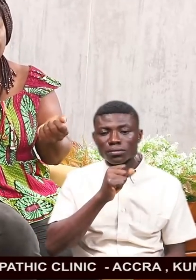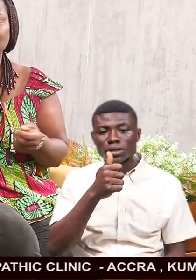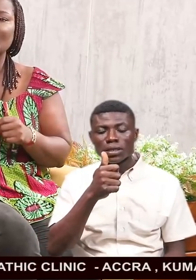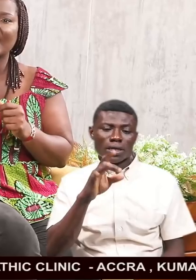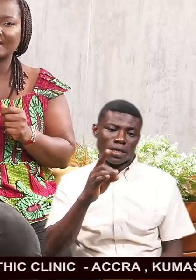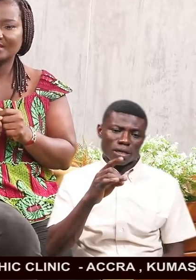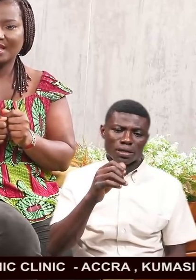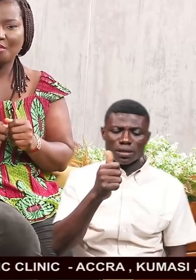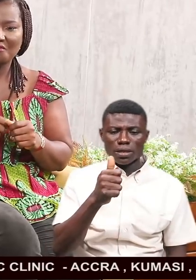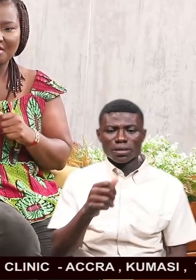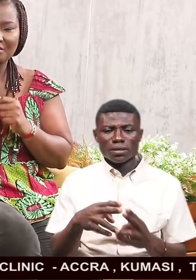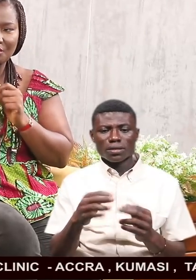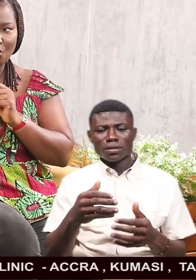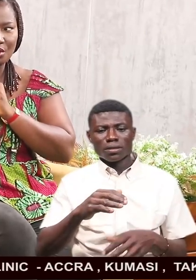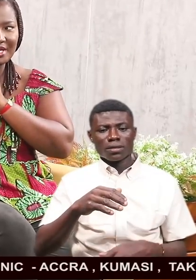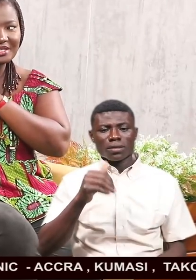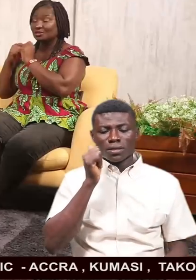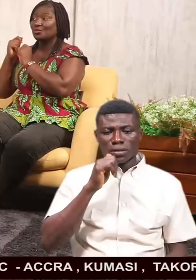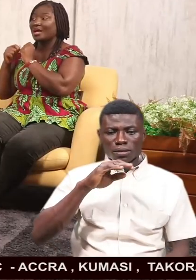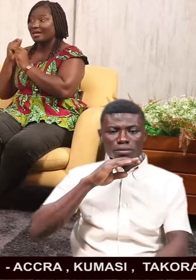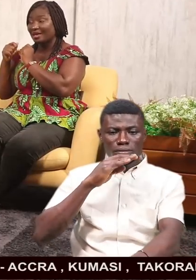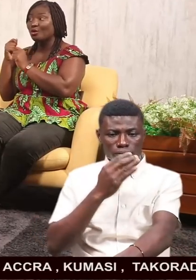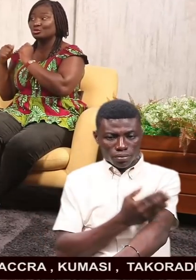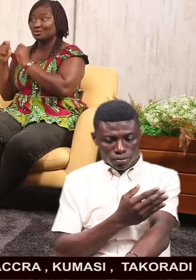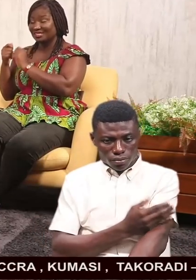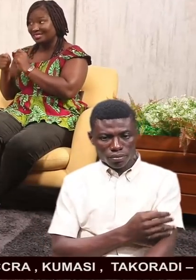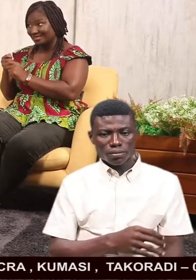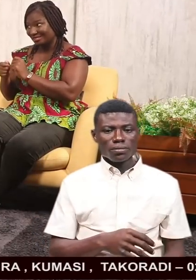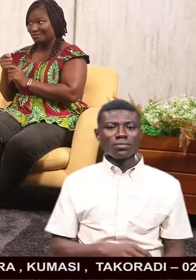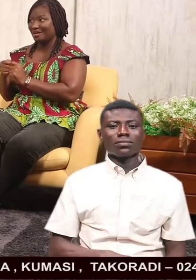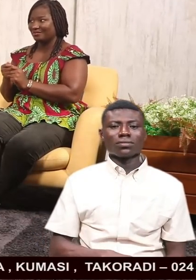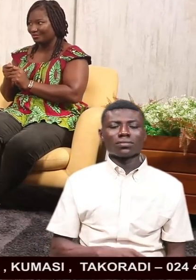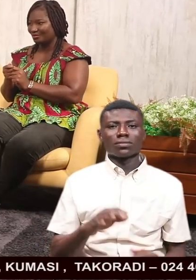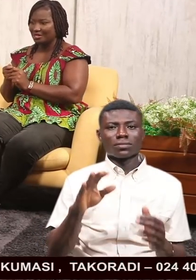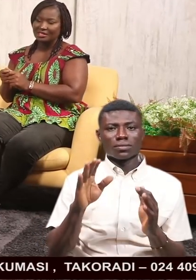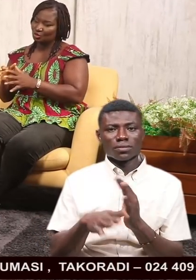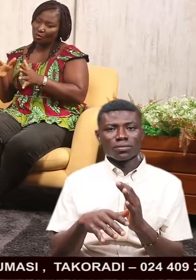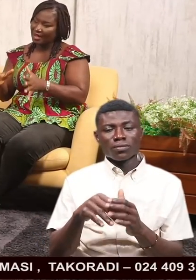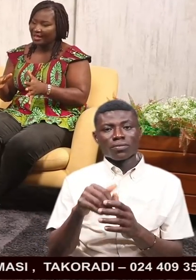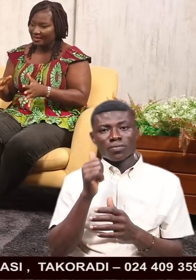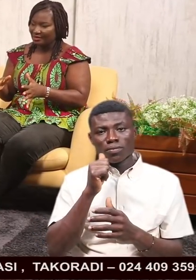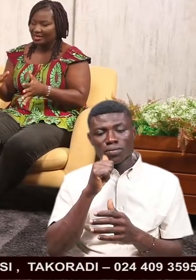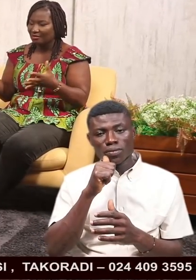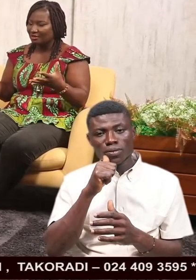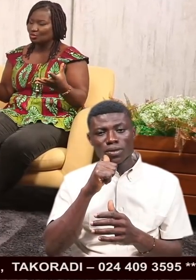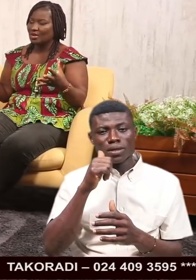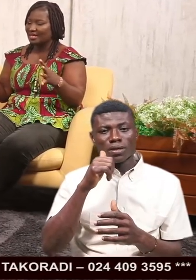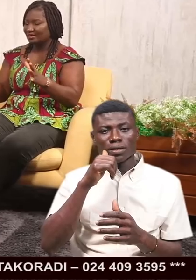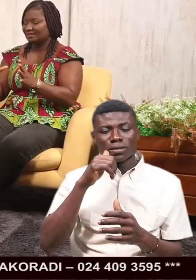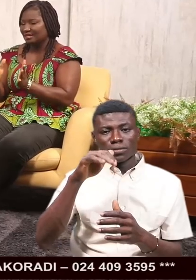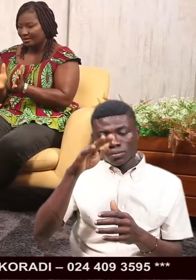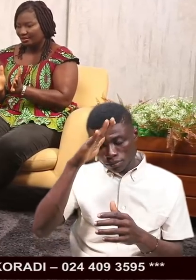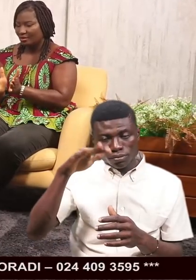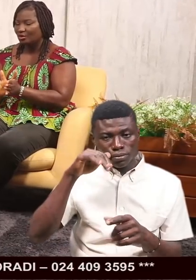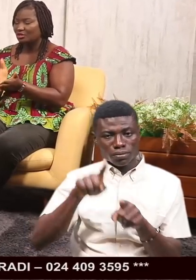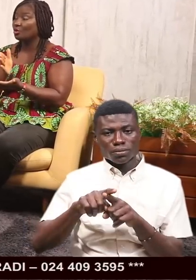8 and 10. Okay. Inti abofra no, nesu wa eko twisti ni ti ma no. To baye na, na kwa nso wa ye